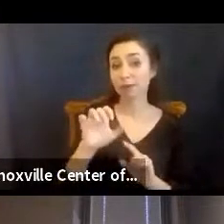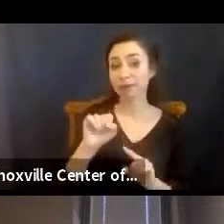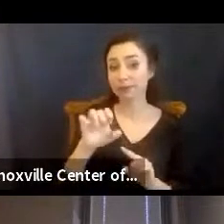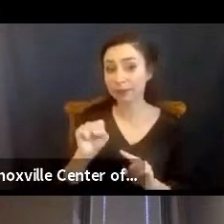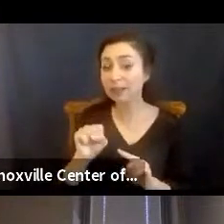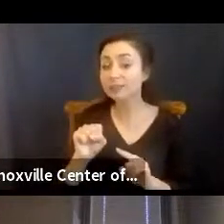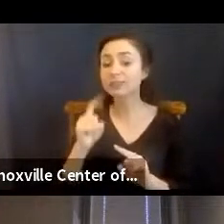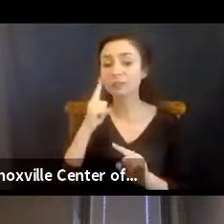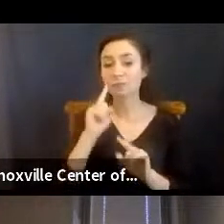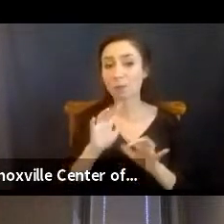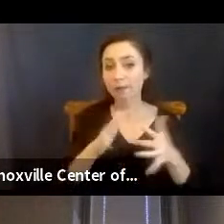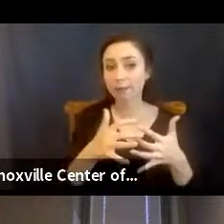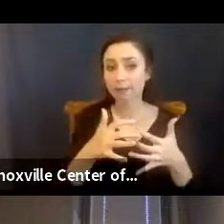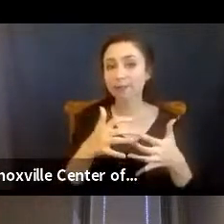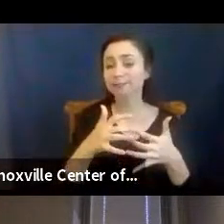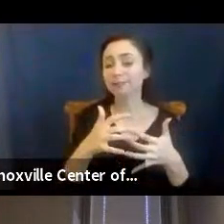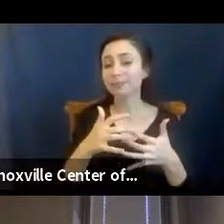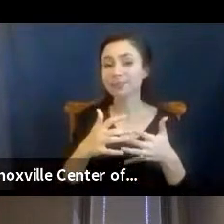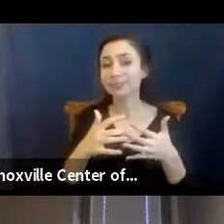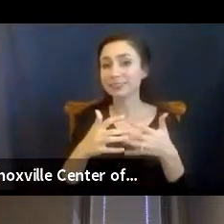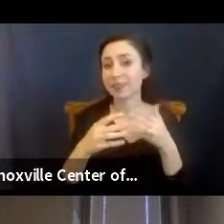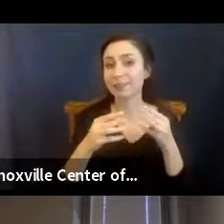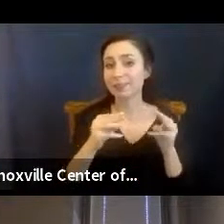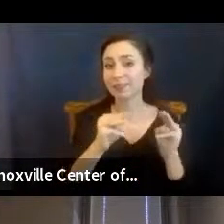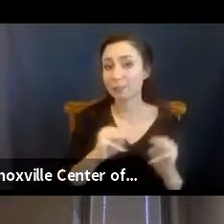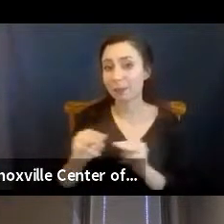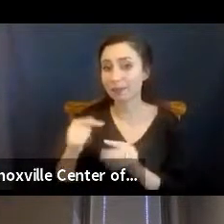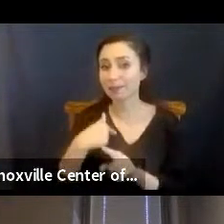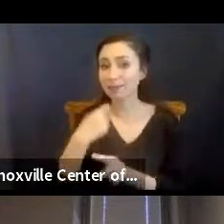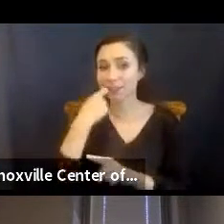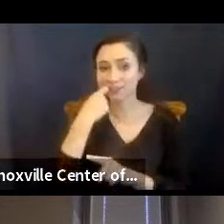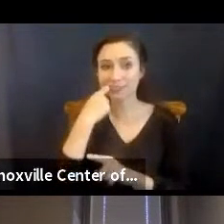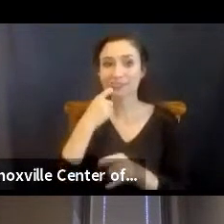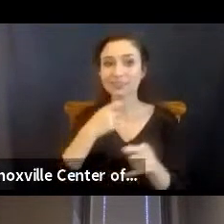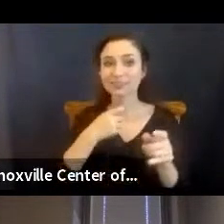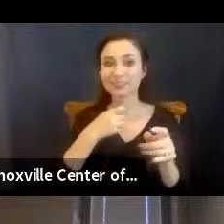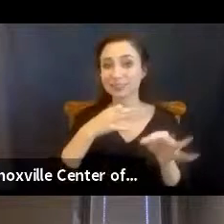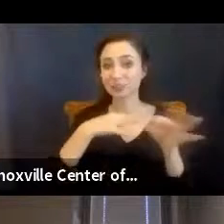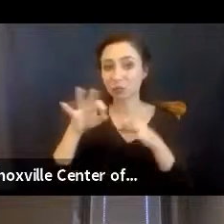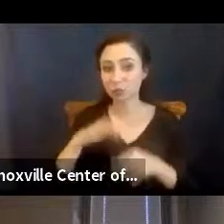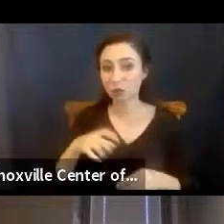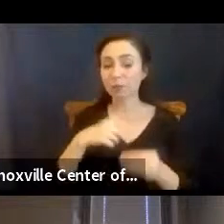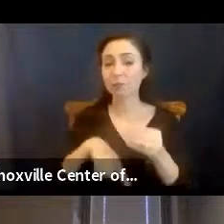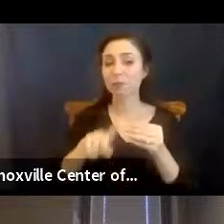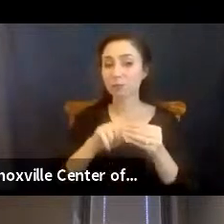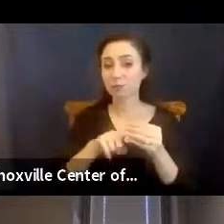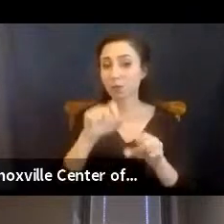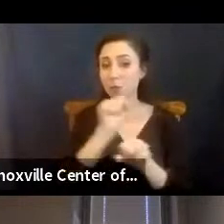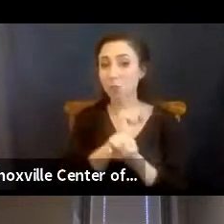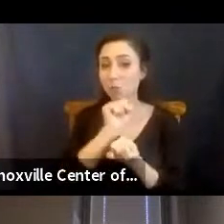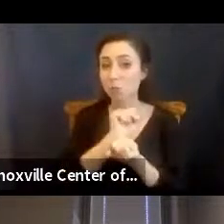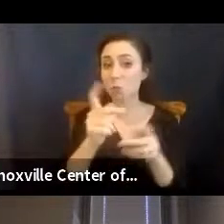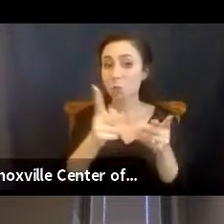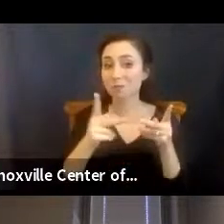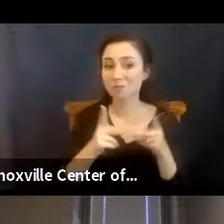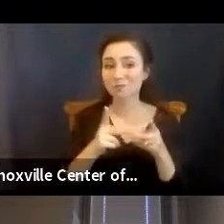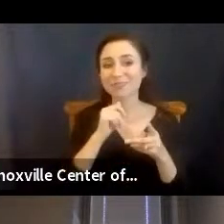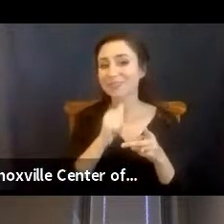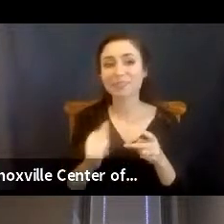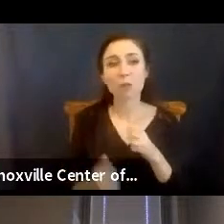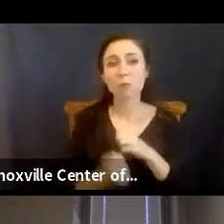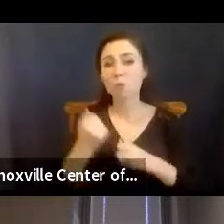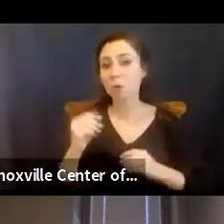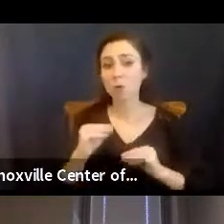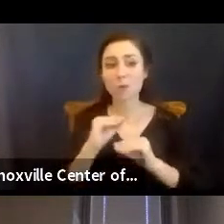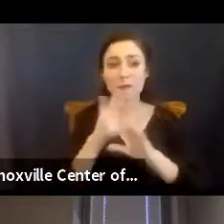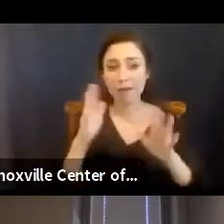clusters in the method I just described with workplaces and that type of thing. But it's not the most obvious way to